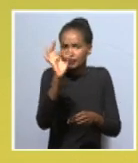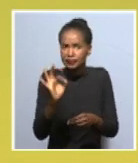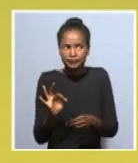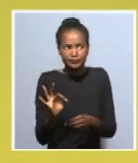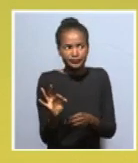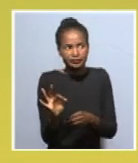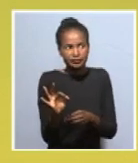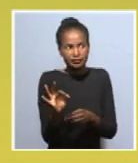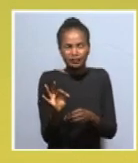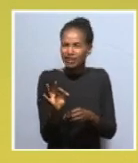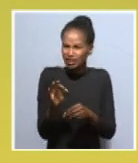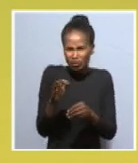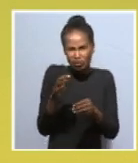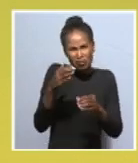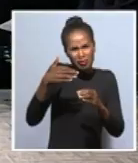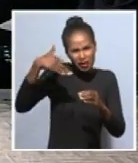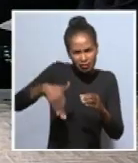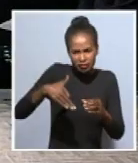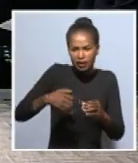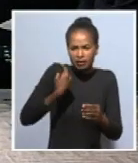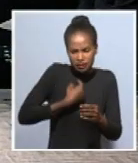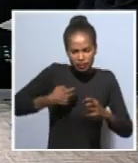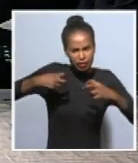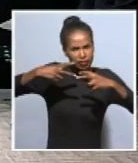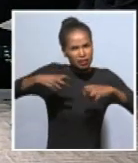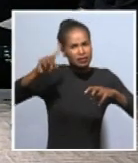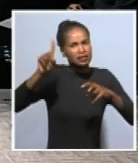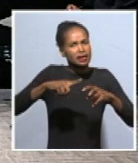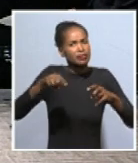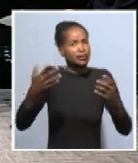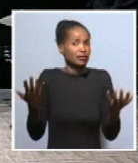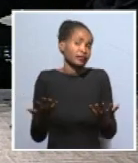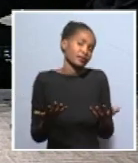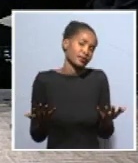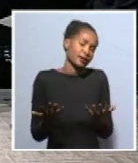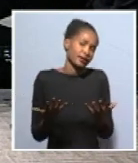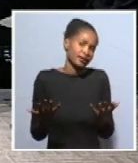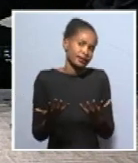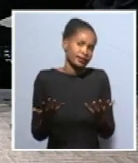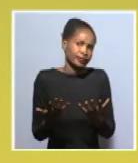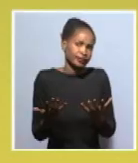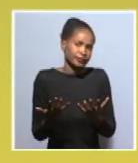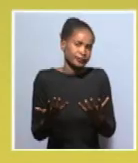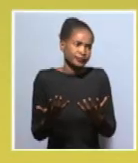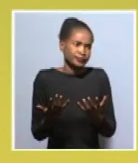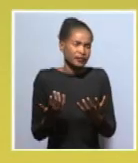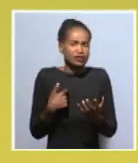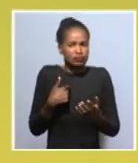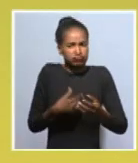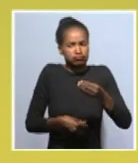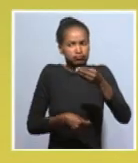there something is wrong, something is not right. So and on that note, I must